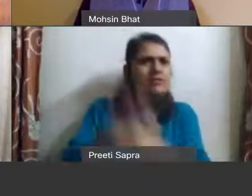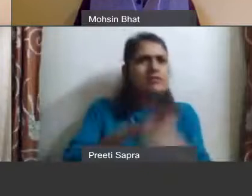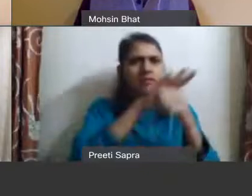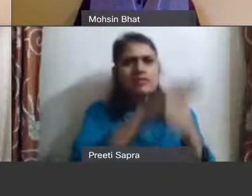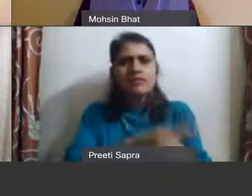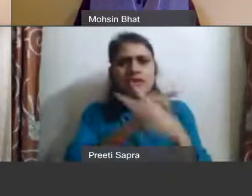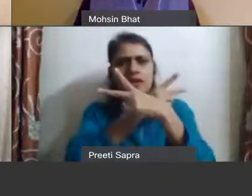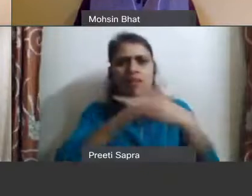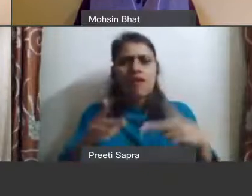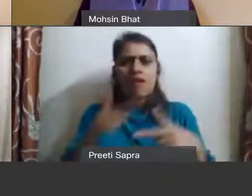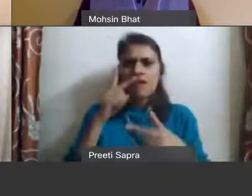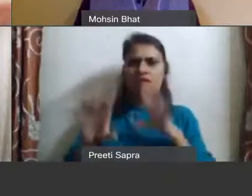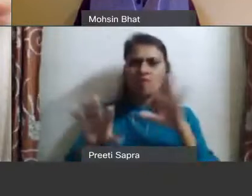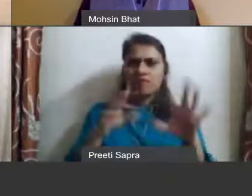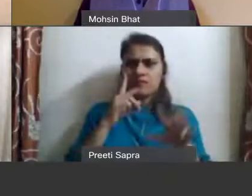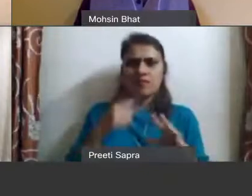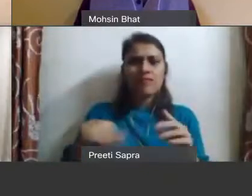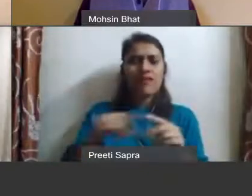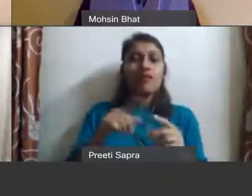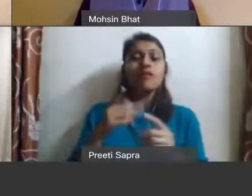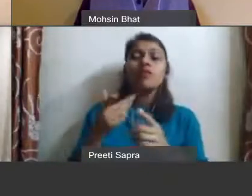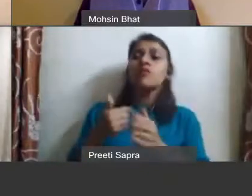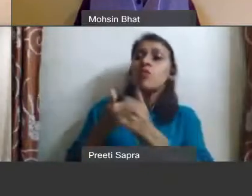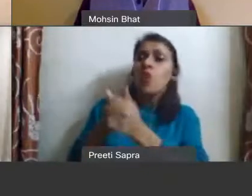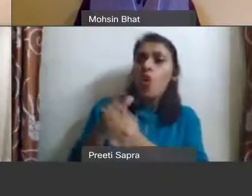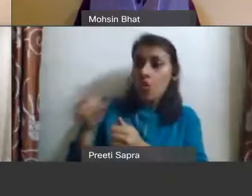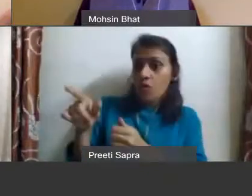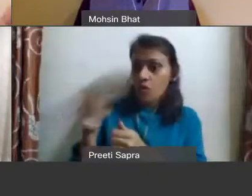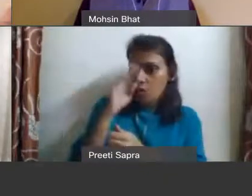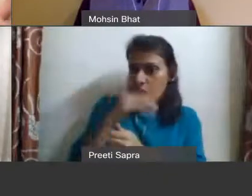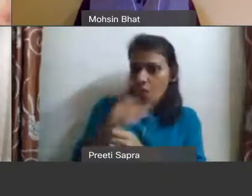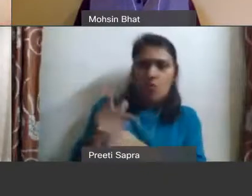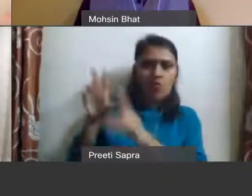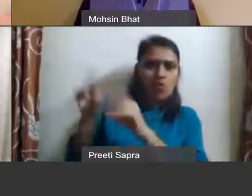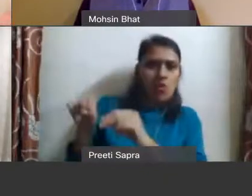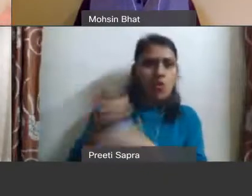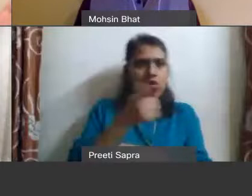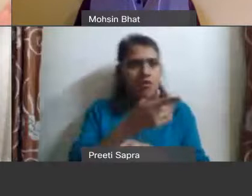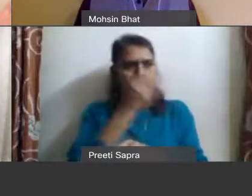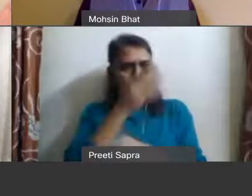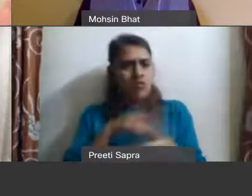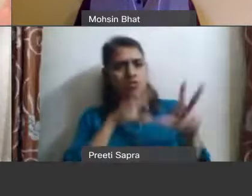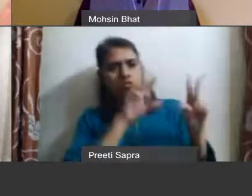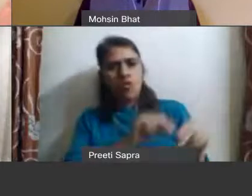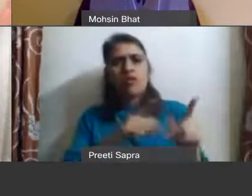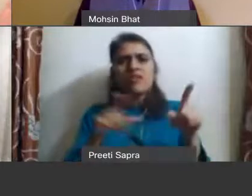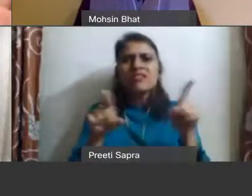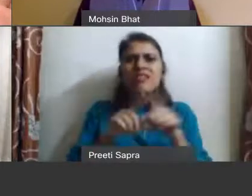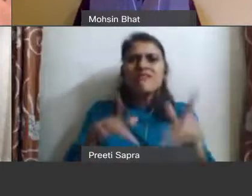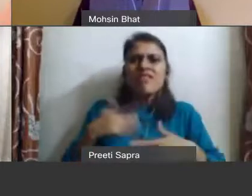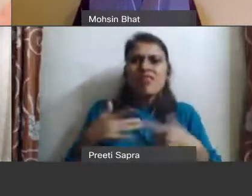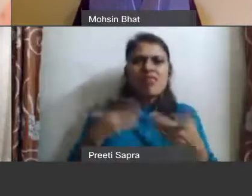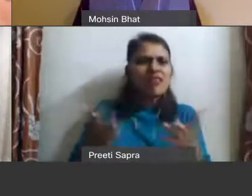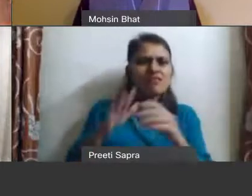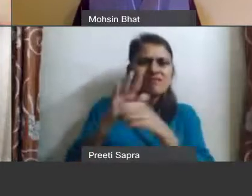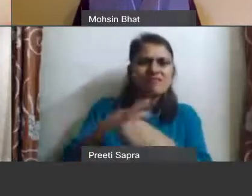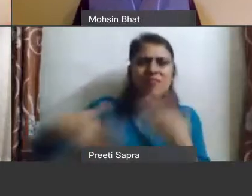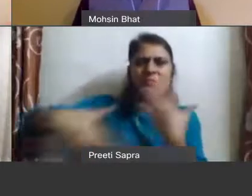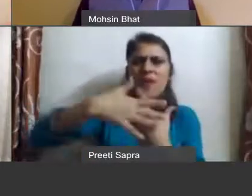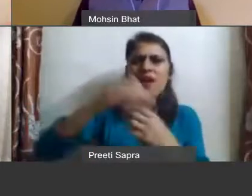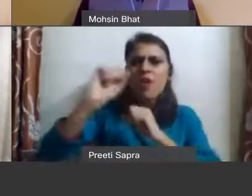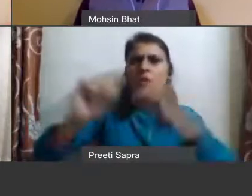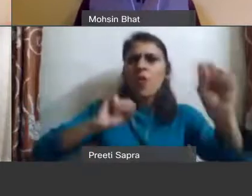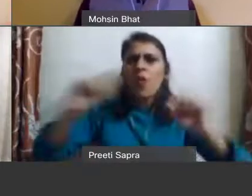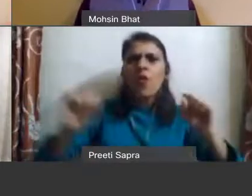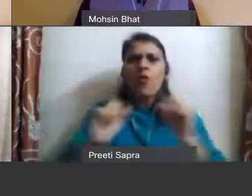taking place on the grounds of religion between members of different religions. But the larger context, the background out of which